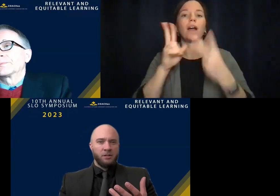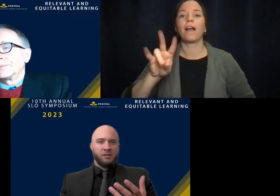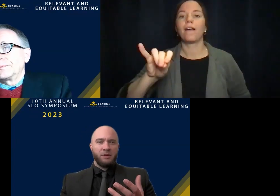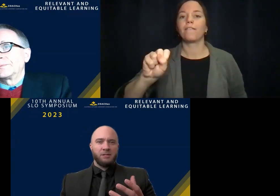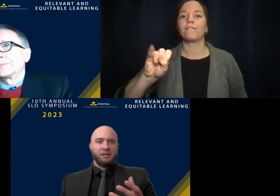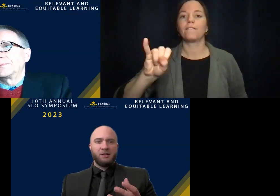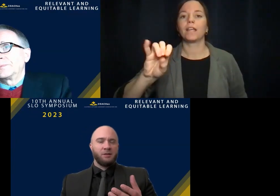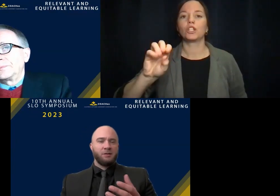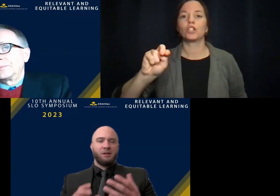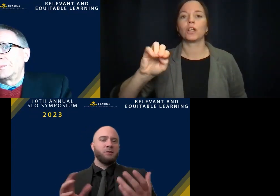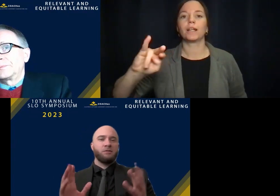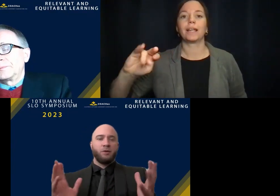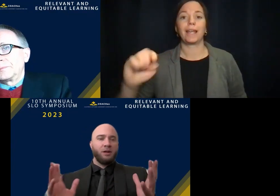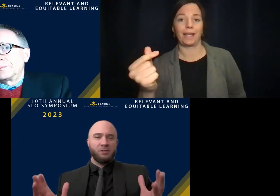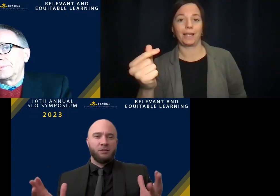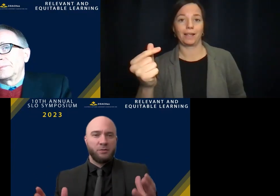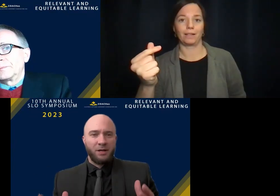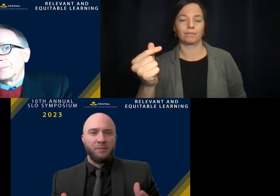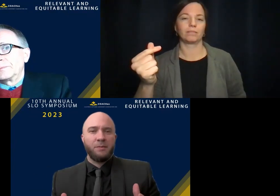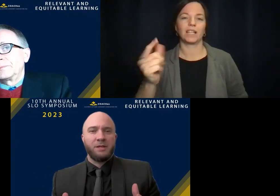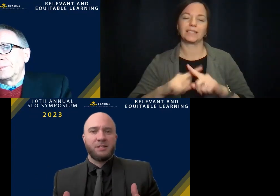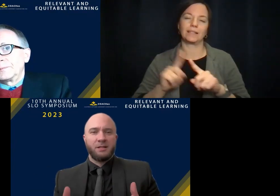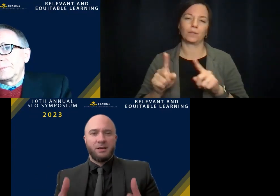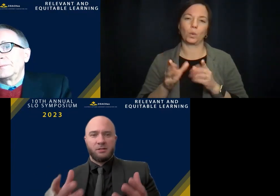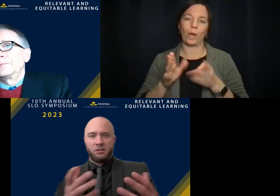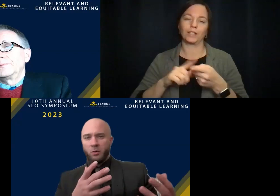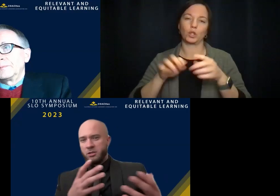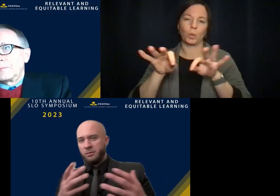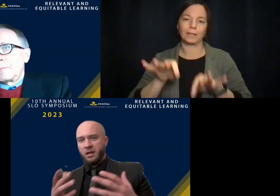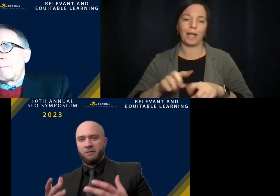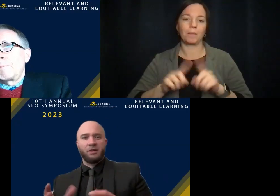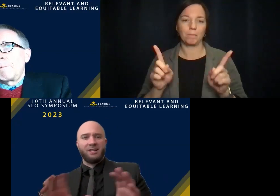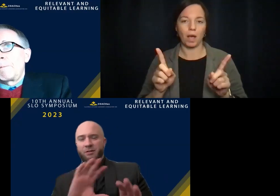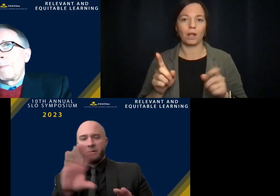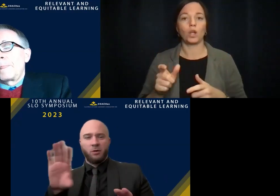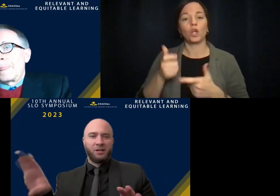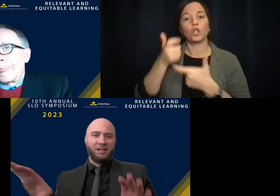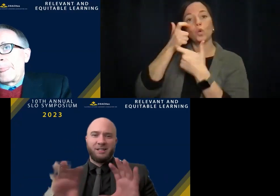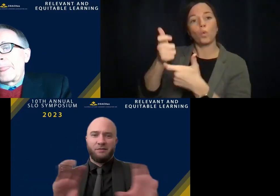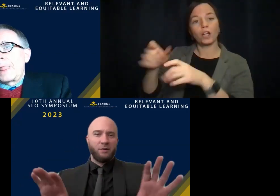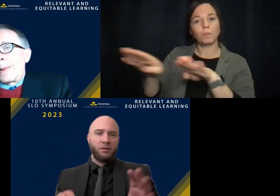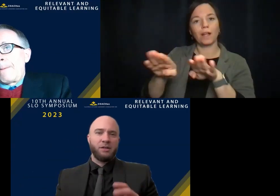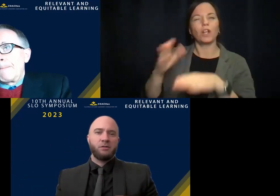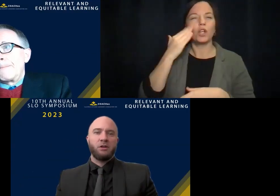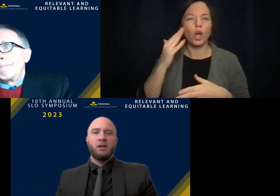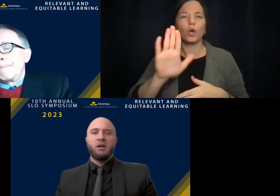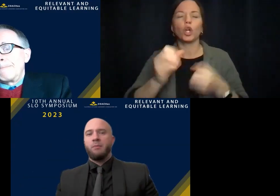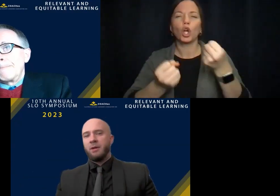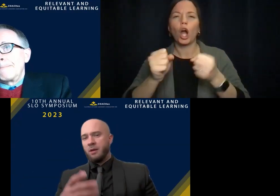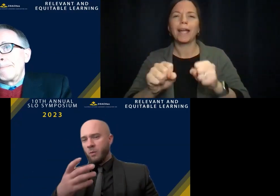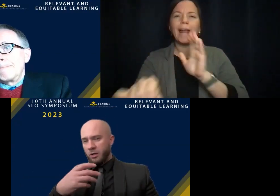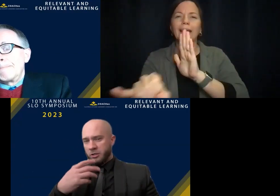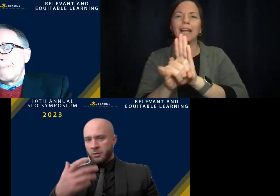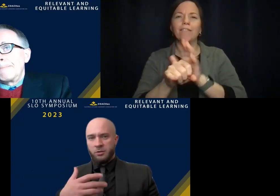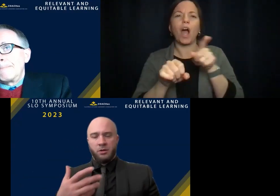computer visioning is basically, there's a variety of ways to explain it, but basically it's watching behavior, kind of like how your car can identify what things are.